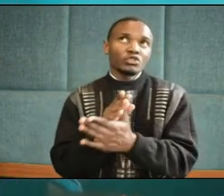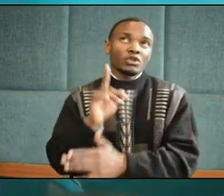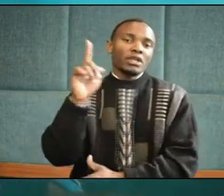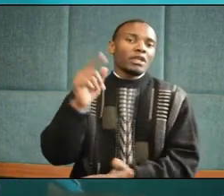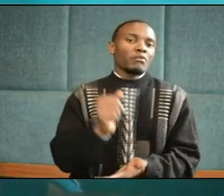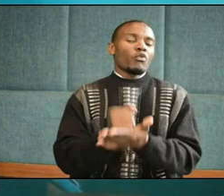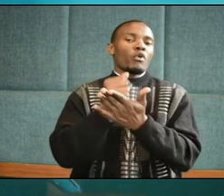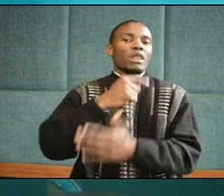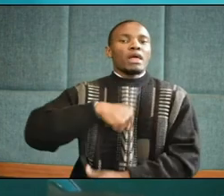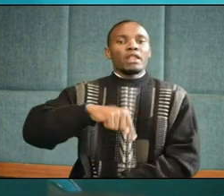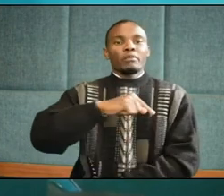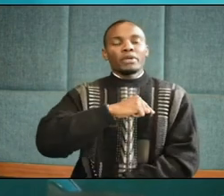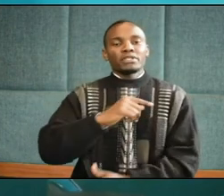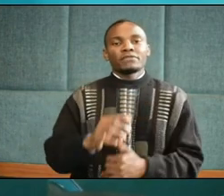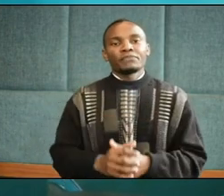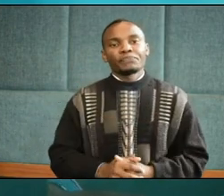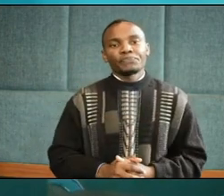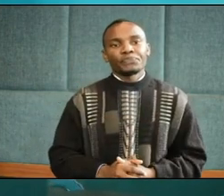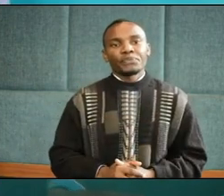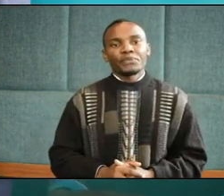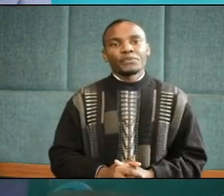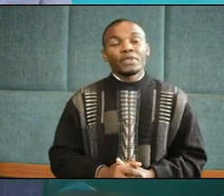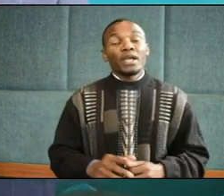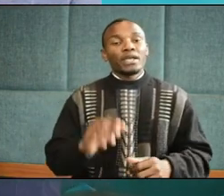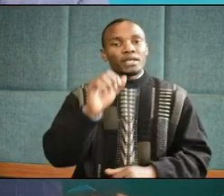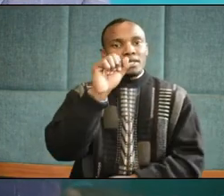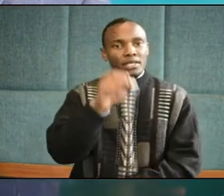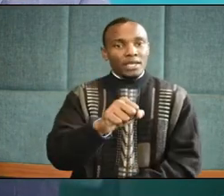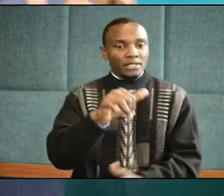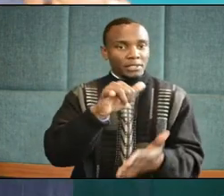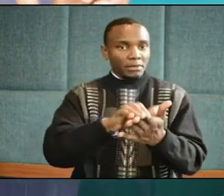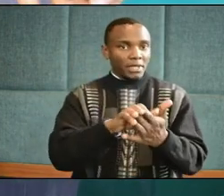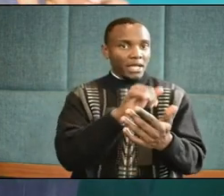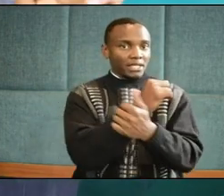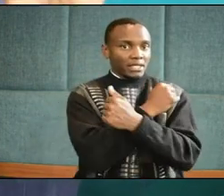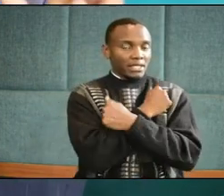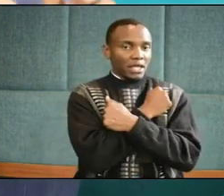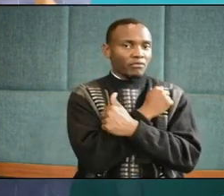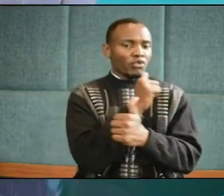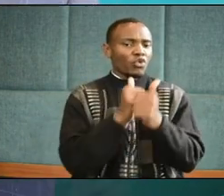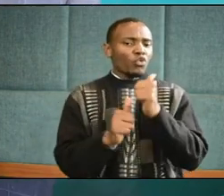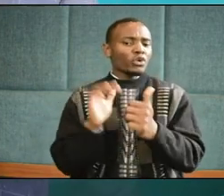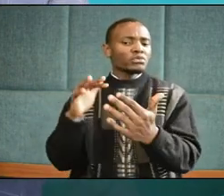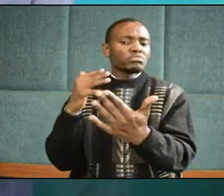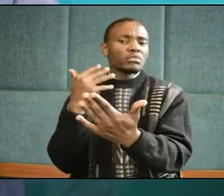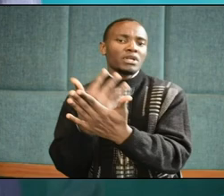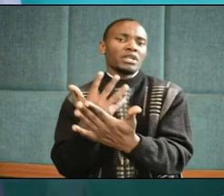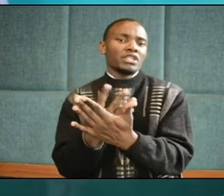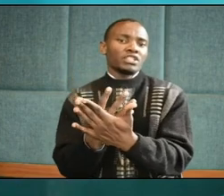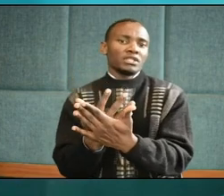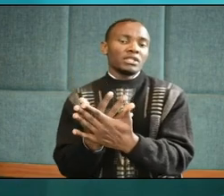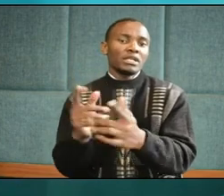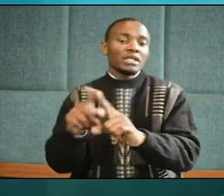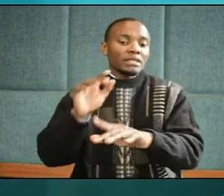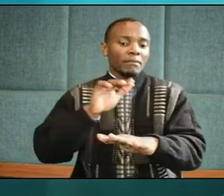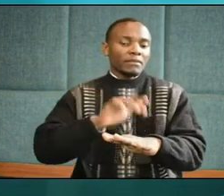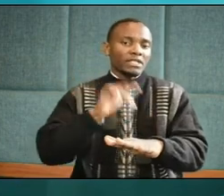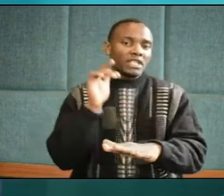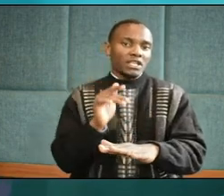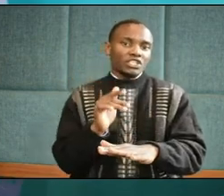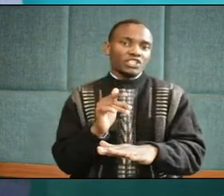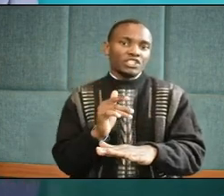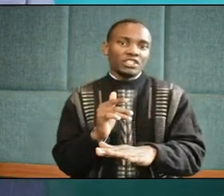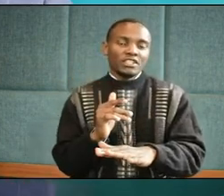through. Yes, it is the love that reaches out and touches